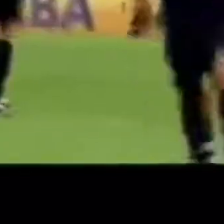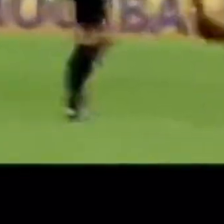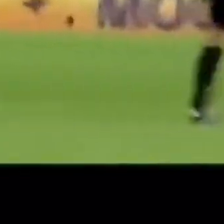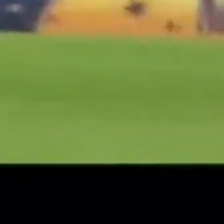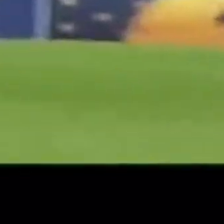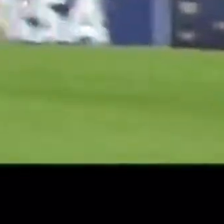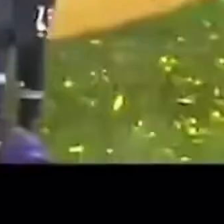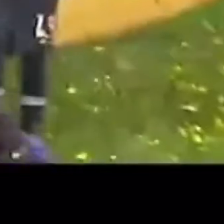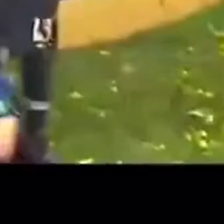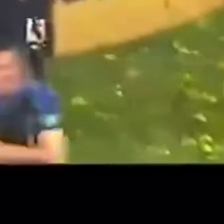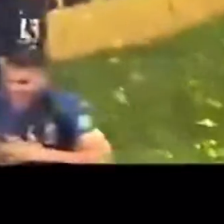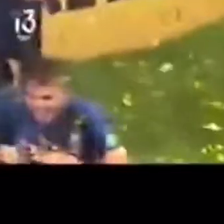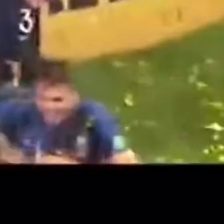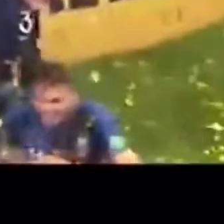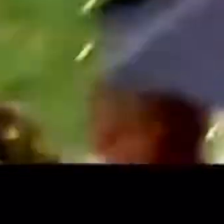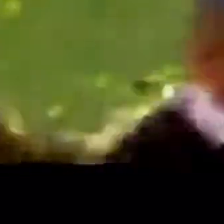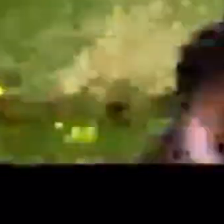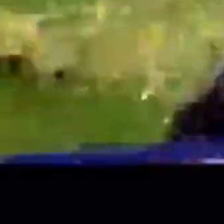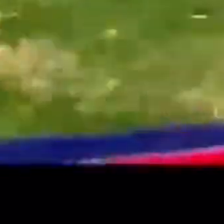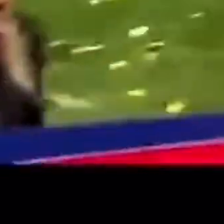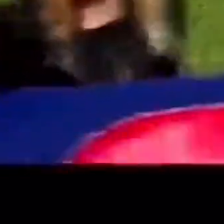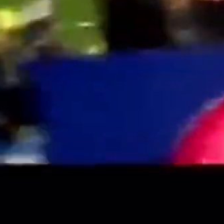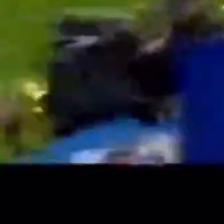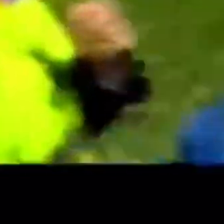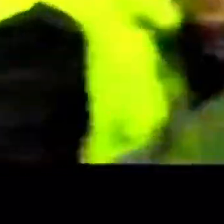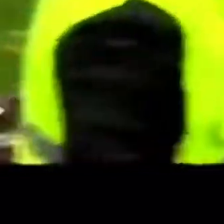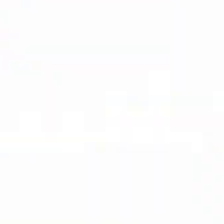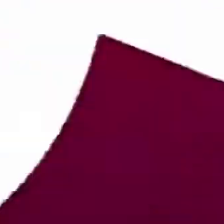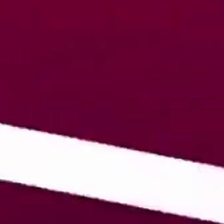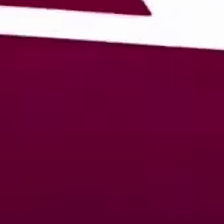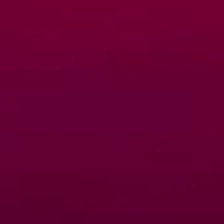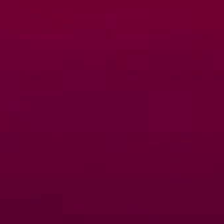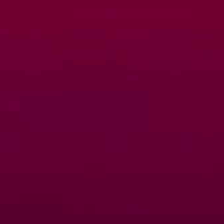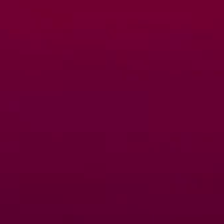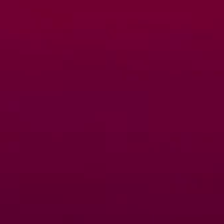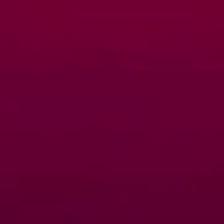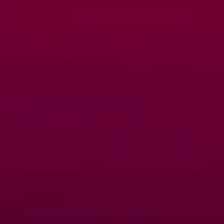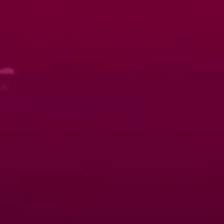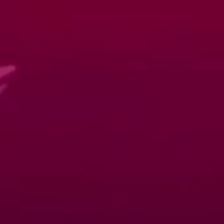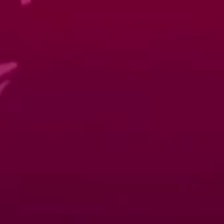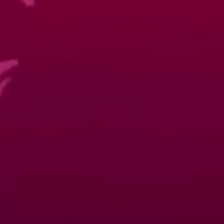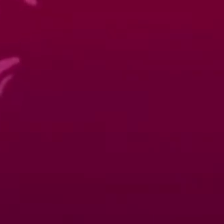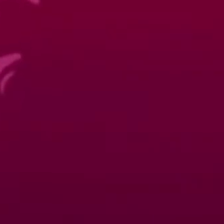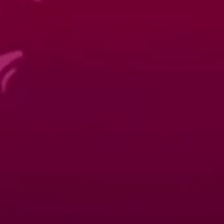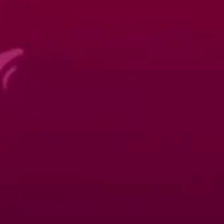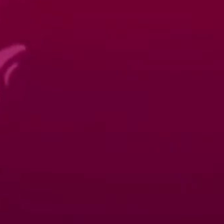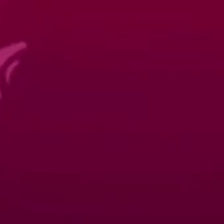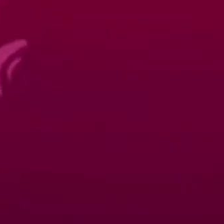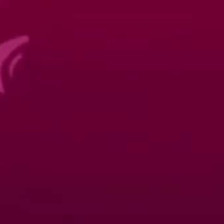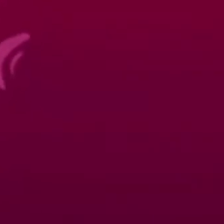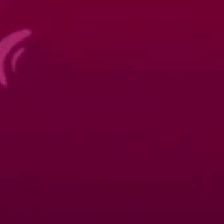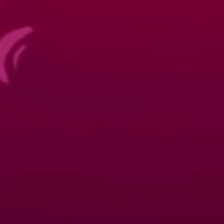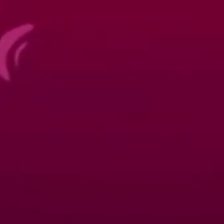Super. Abalea Kata pa GoTV. Dear Chimuela. GoTV. Love it.